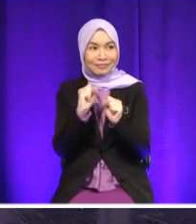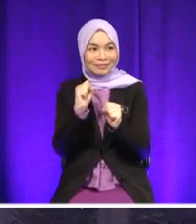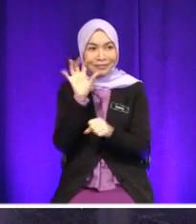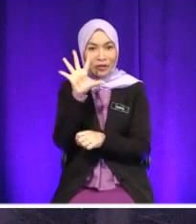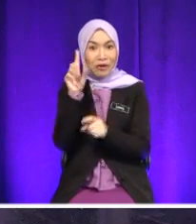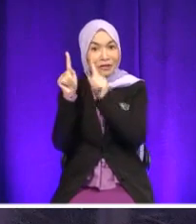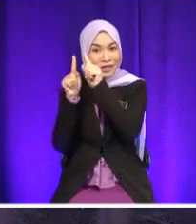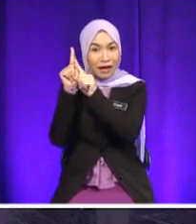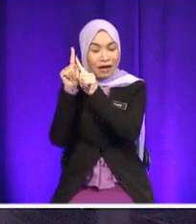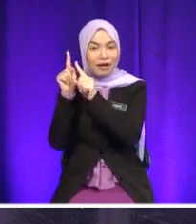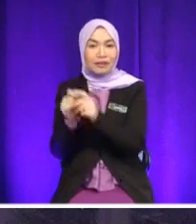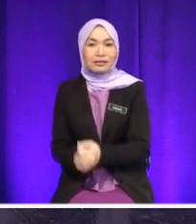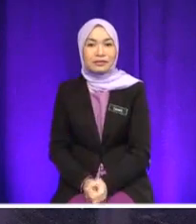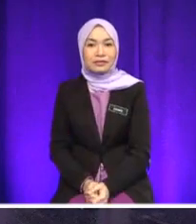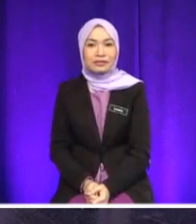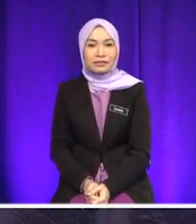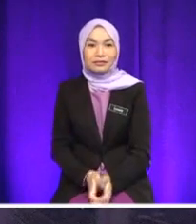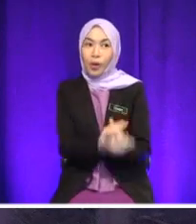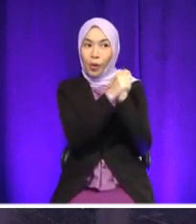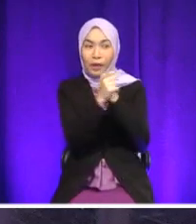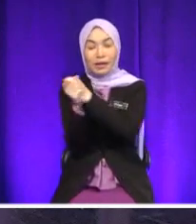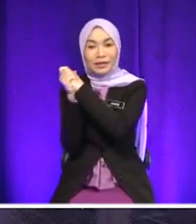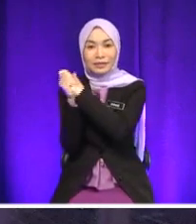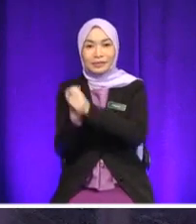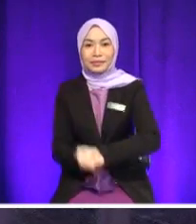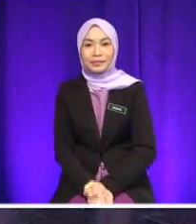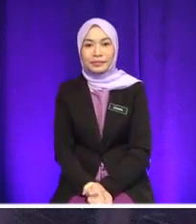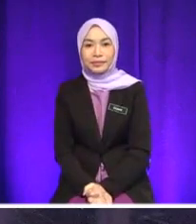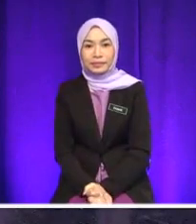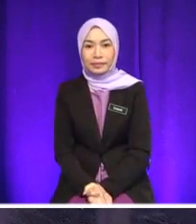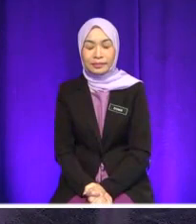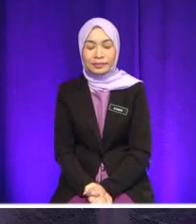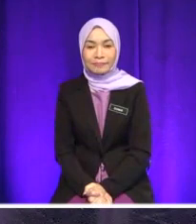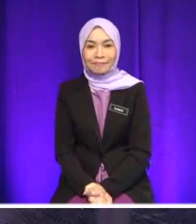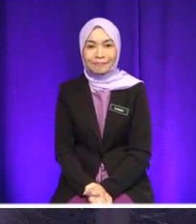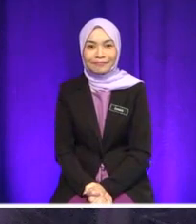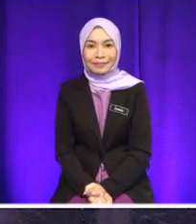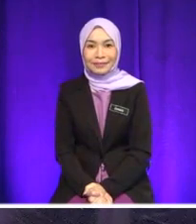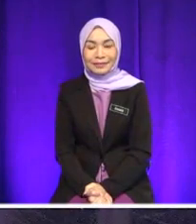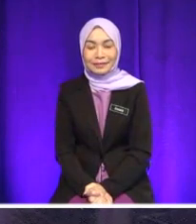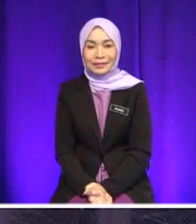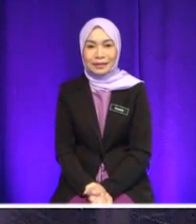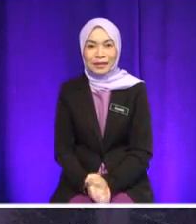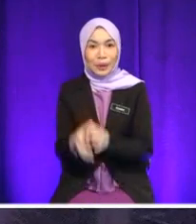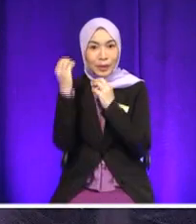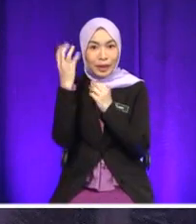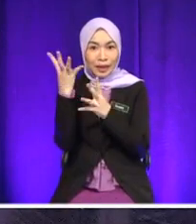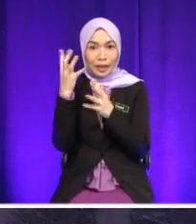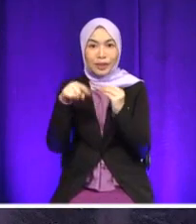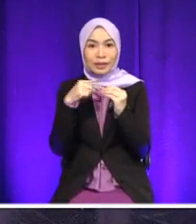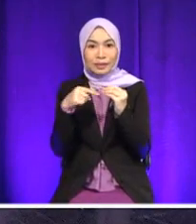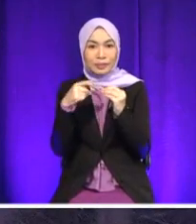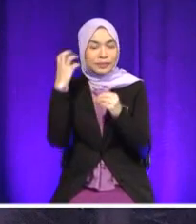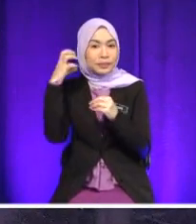and done. yes, and Rachel as well, because when she mentions about the radio advertisement, she gave